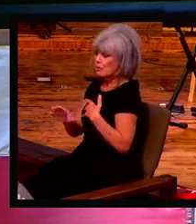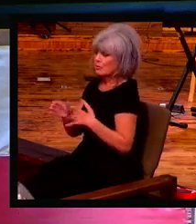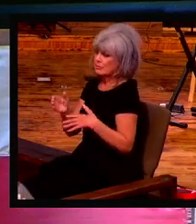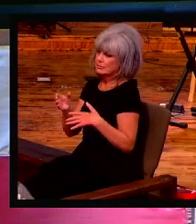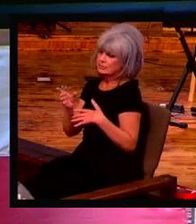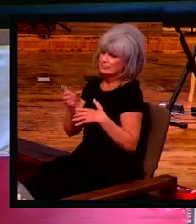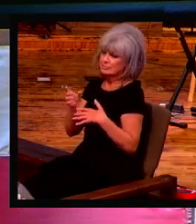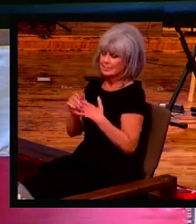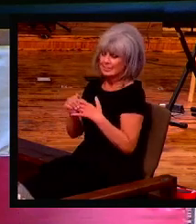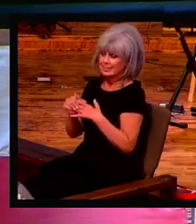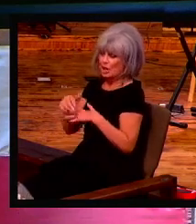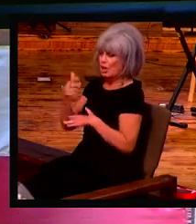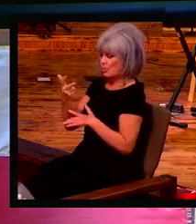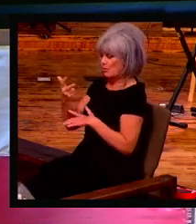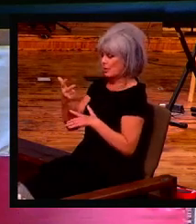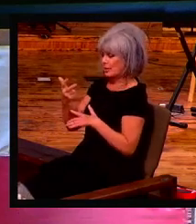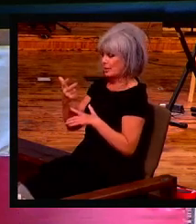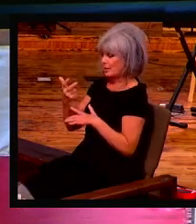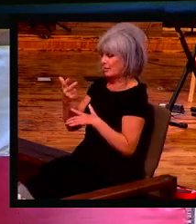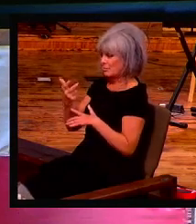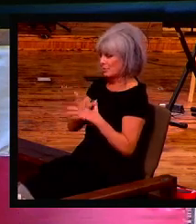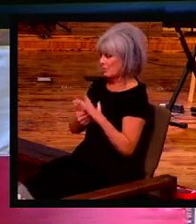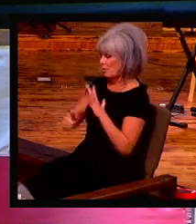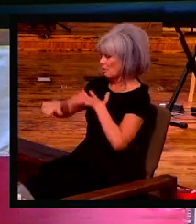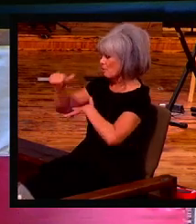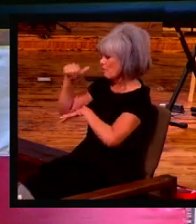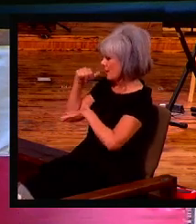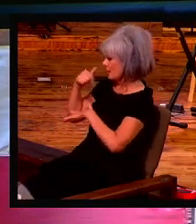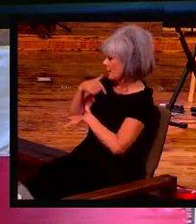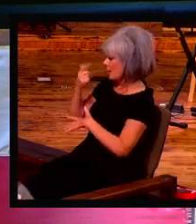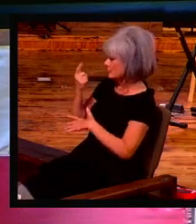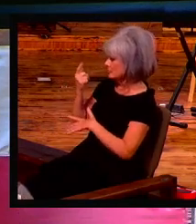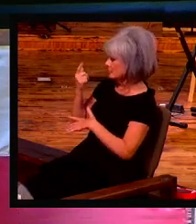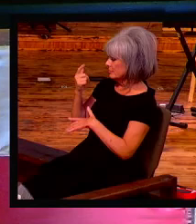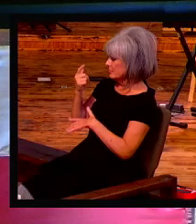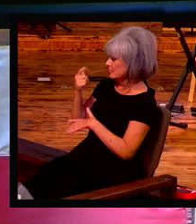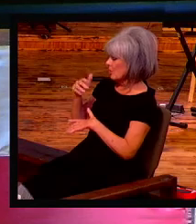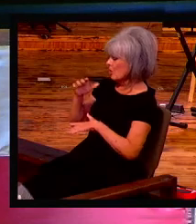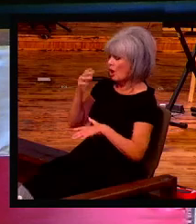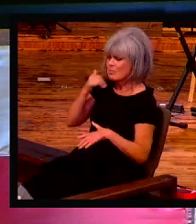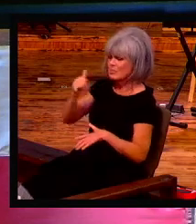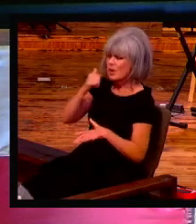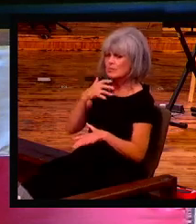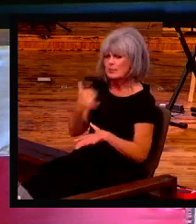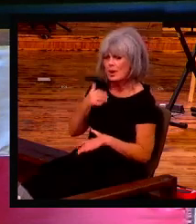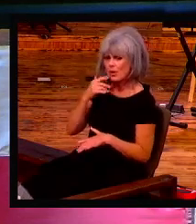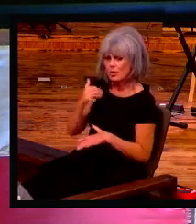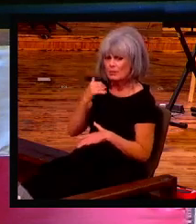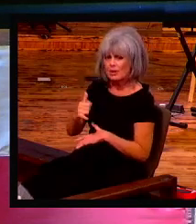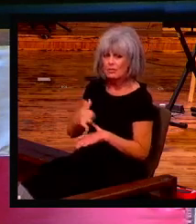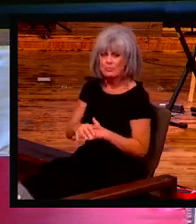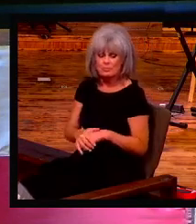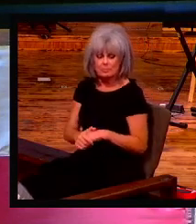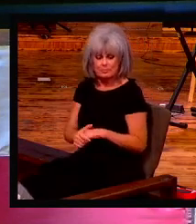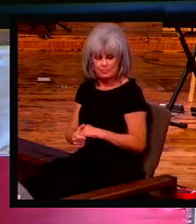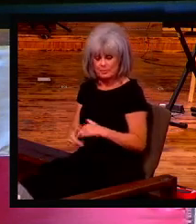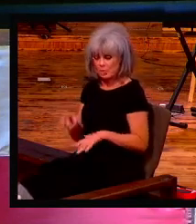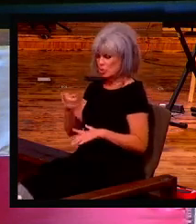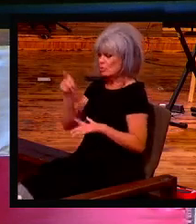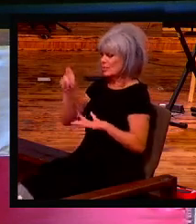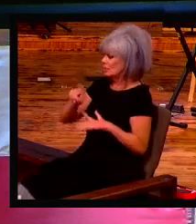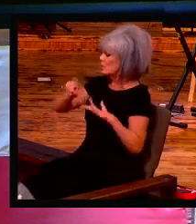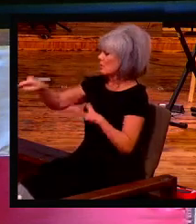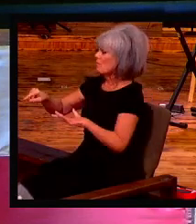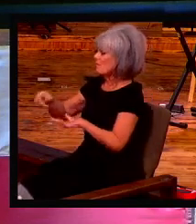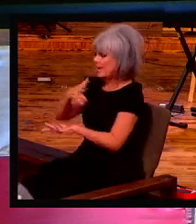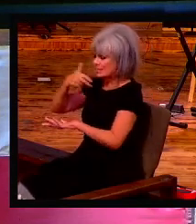driving, okay? I'm mind you. I got 3 of my daughters in the back. I'm like, okay, I'm gonna drive in. And then she's like, call them right now. Make sure they got them. I'm like, okay. Then she's like, you need to go faster. I'm